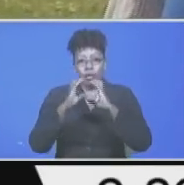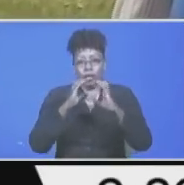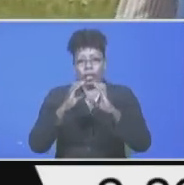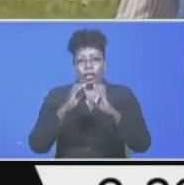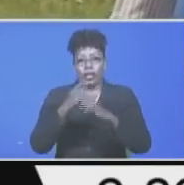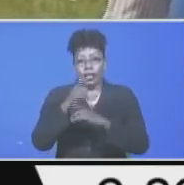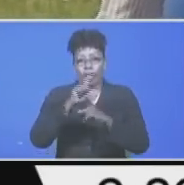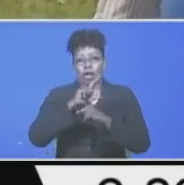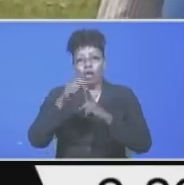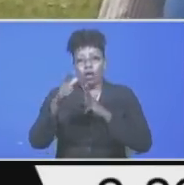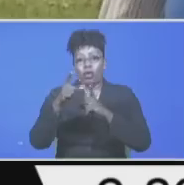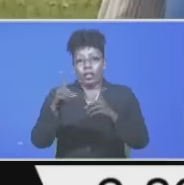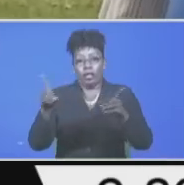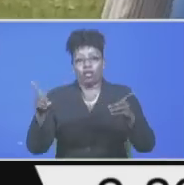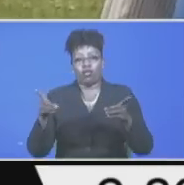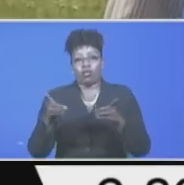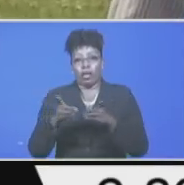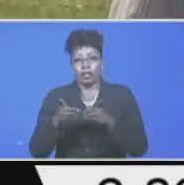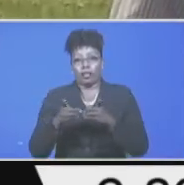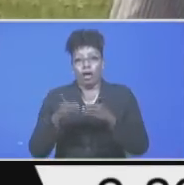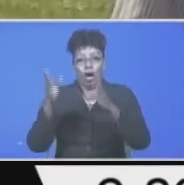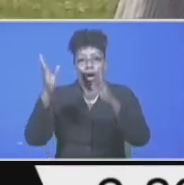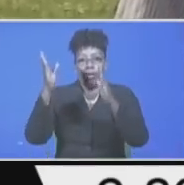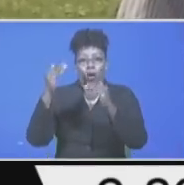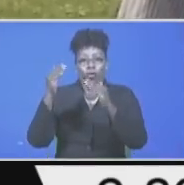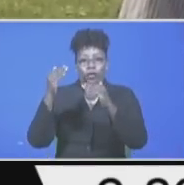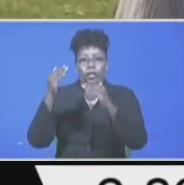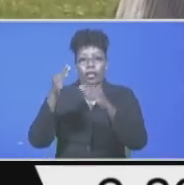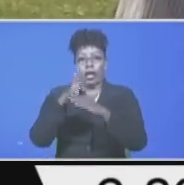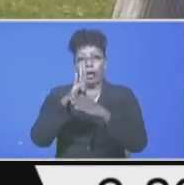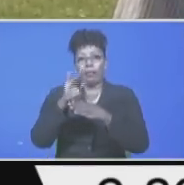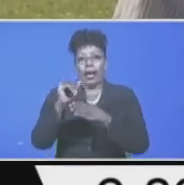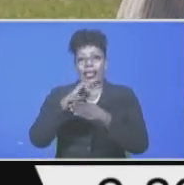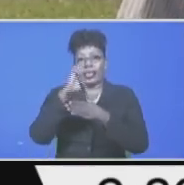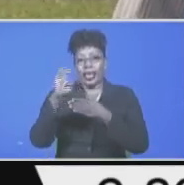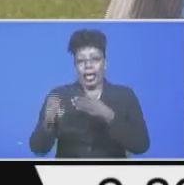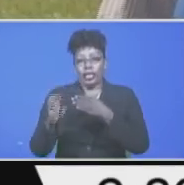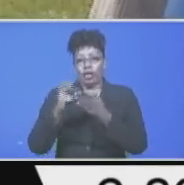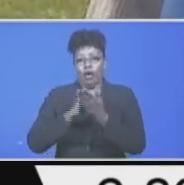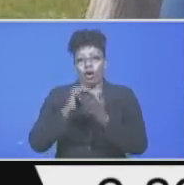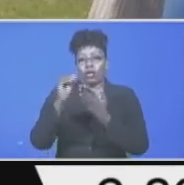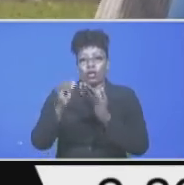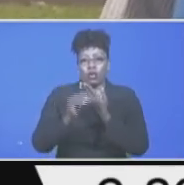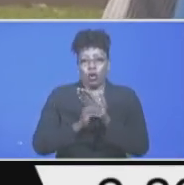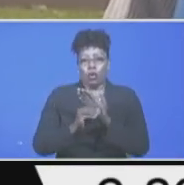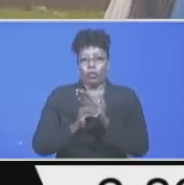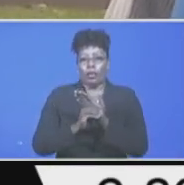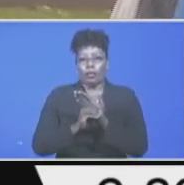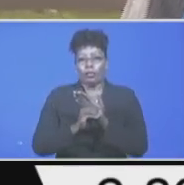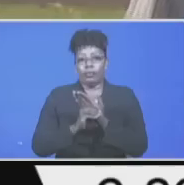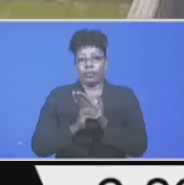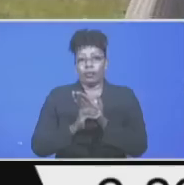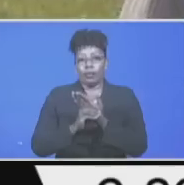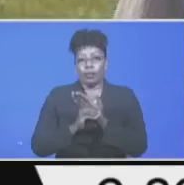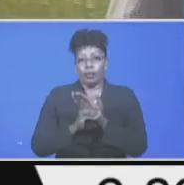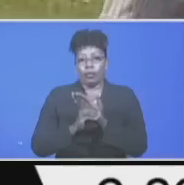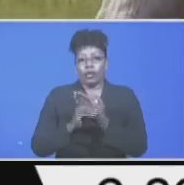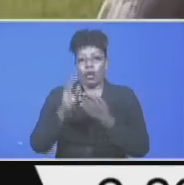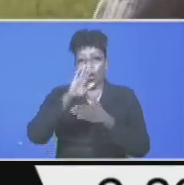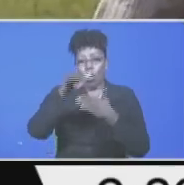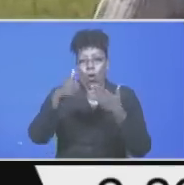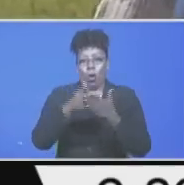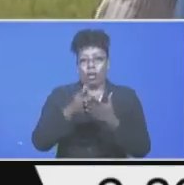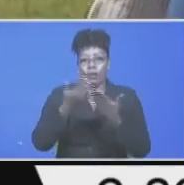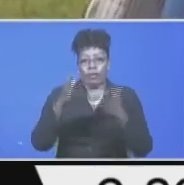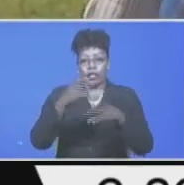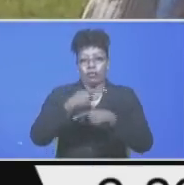districts. So we hope to have them on stream hopefully by the end of October. The goods are en route to us now from Japan, okay? So all the goods were